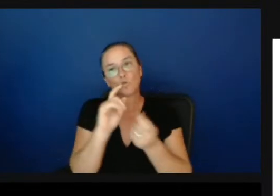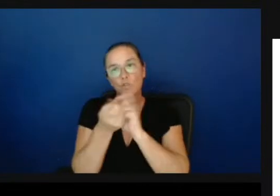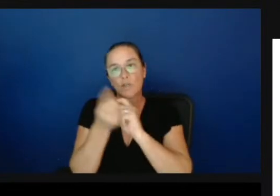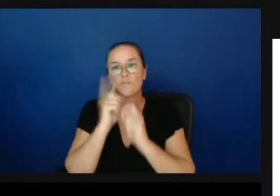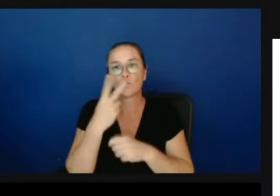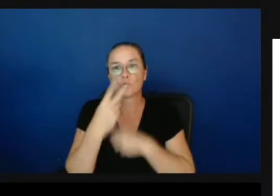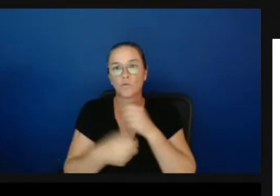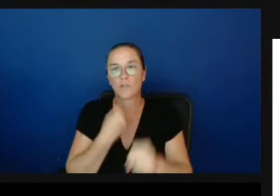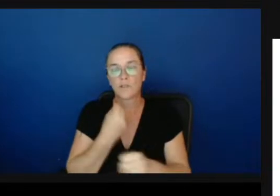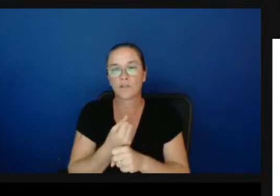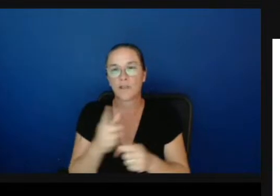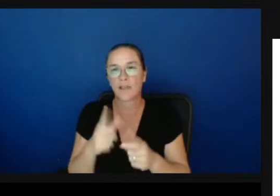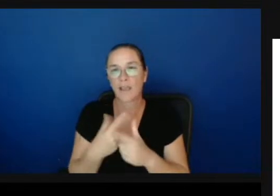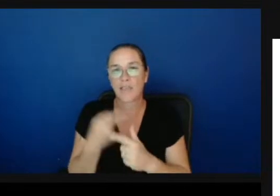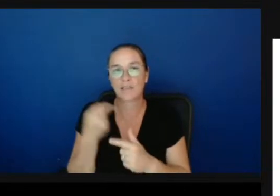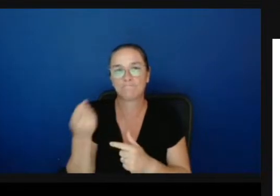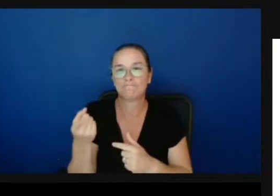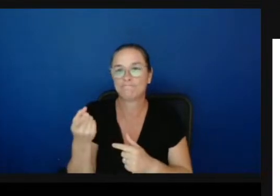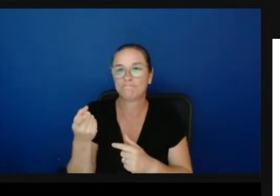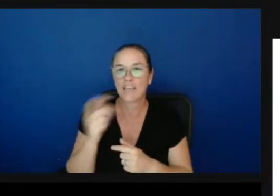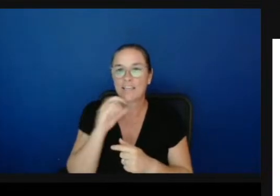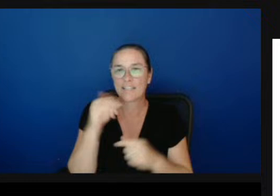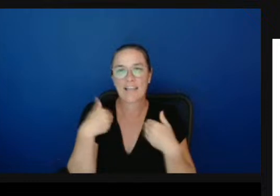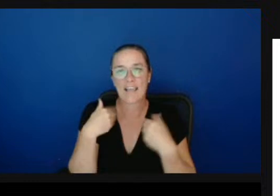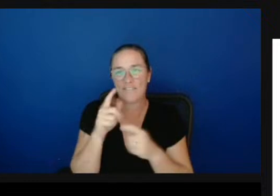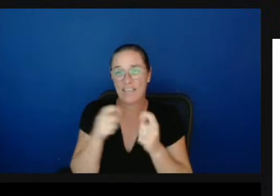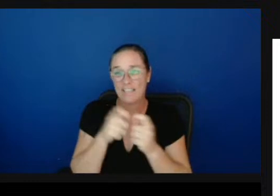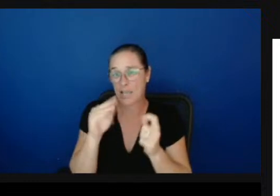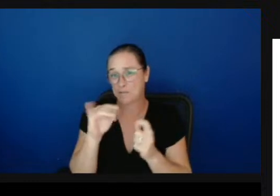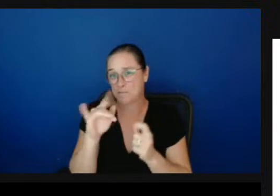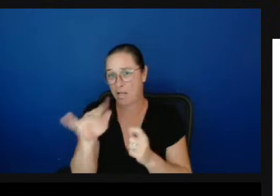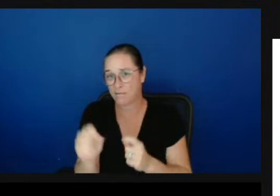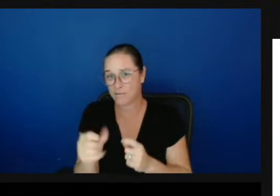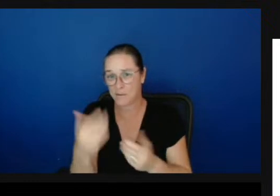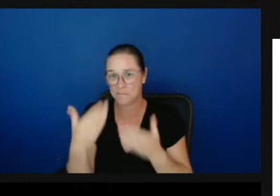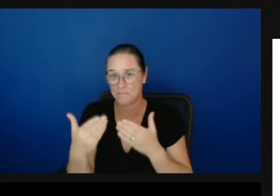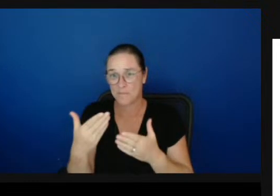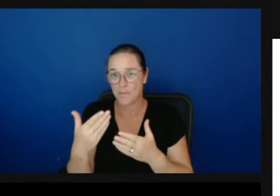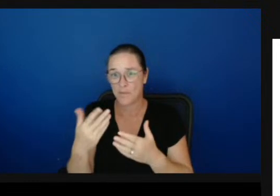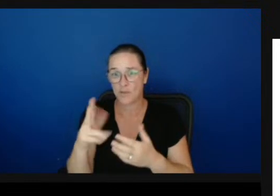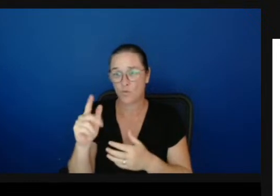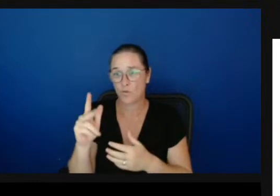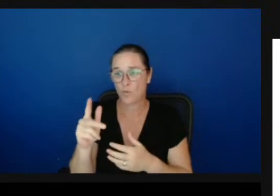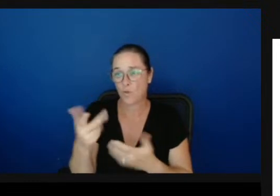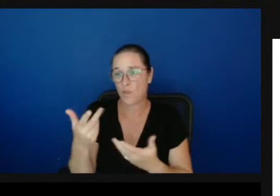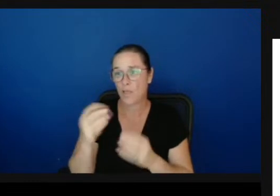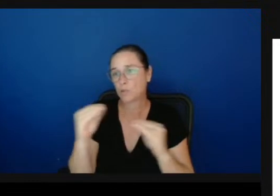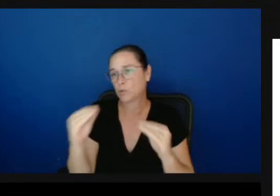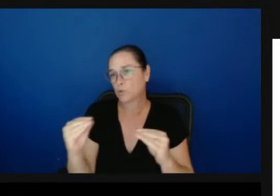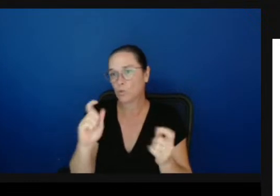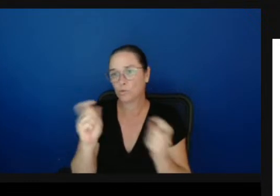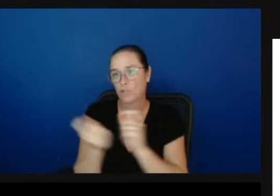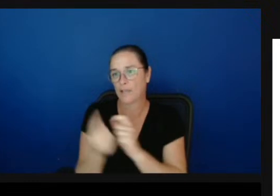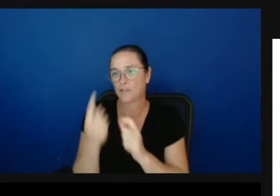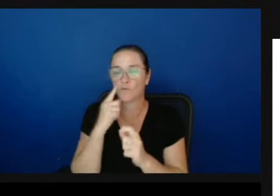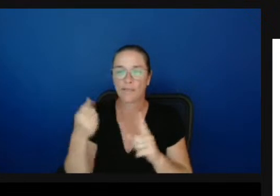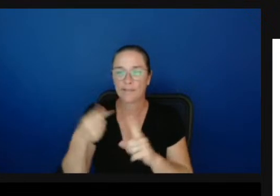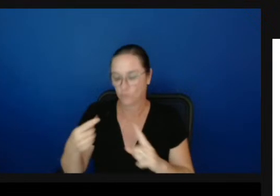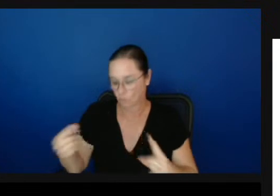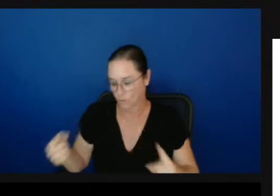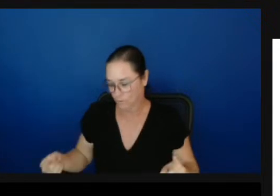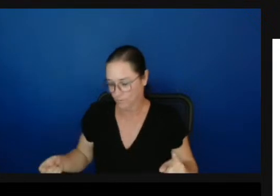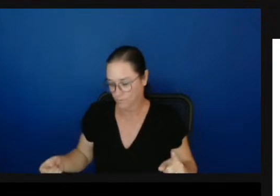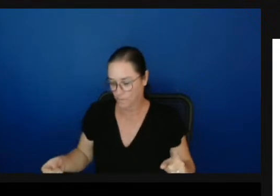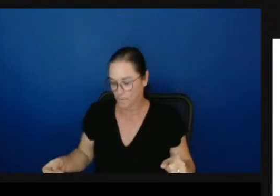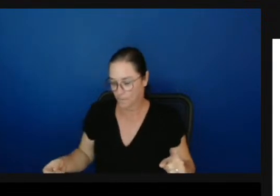mileage there, but I'm going to guess it's like maybe 25 miles or so. No unusual signals recently there either.